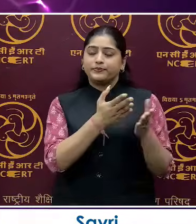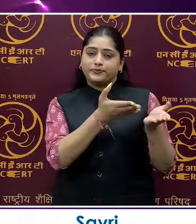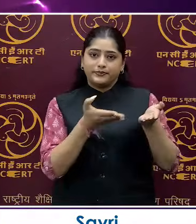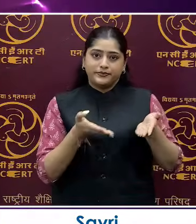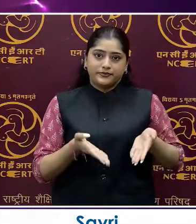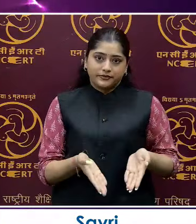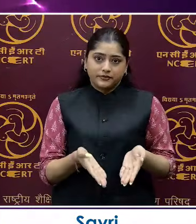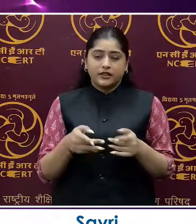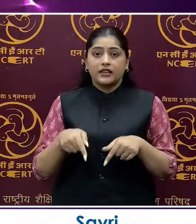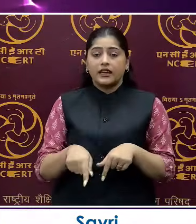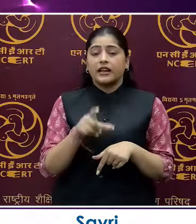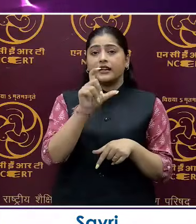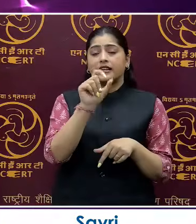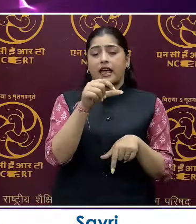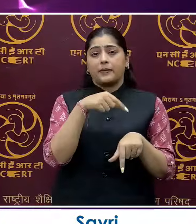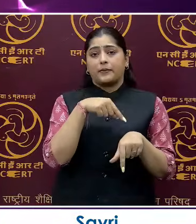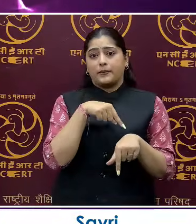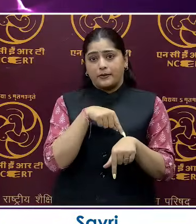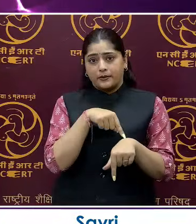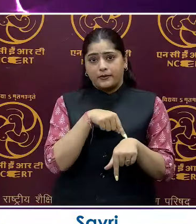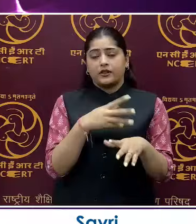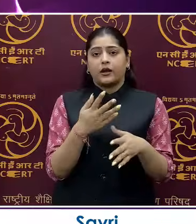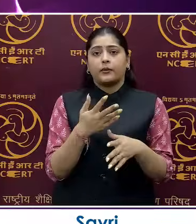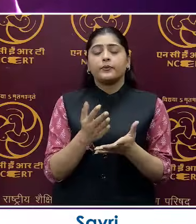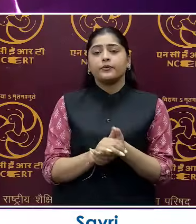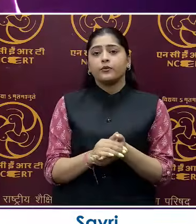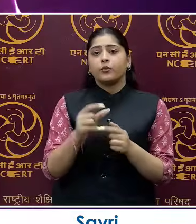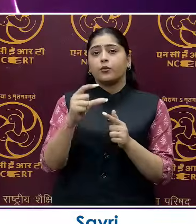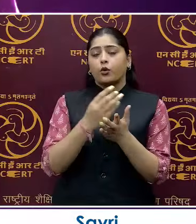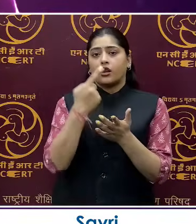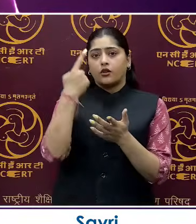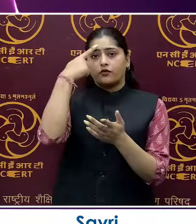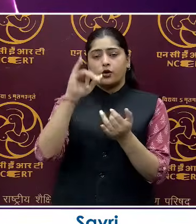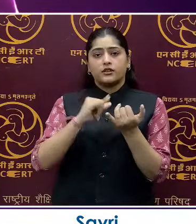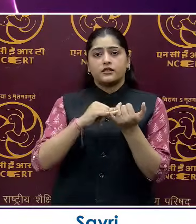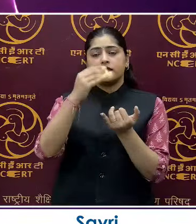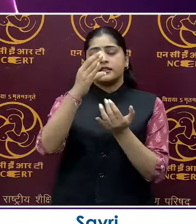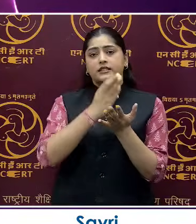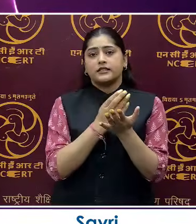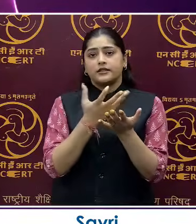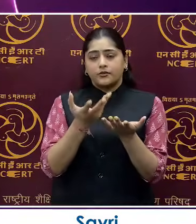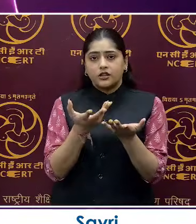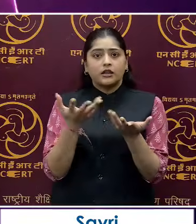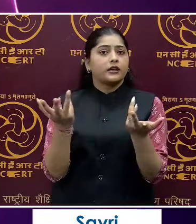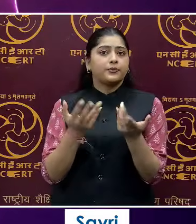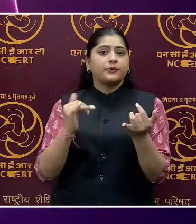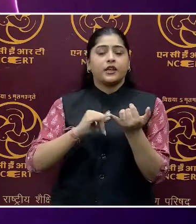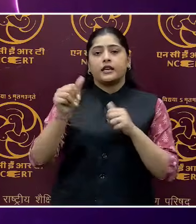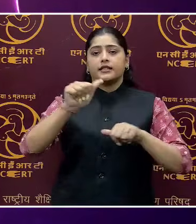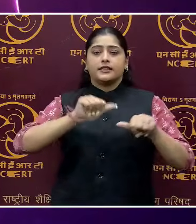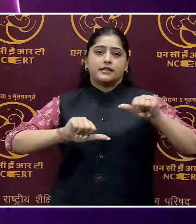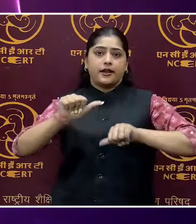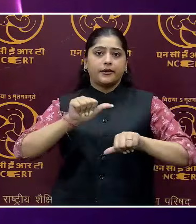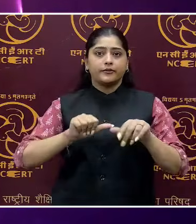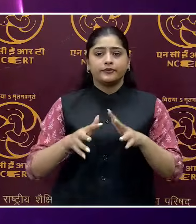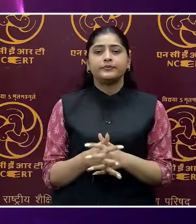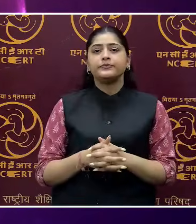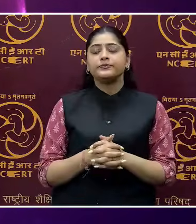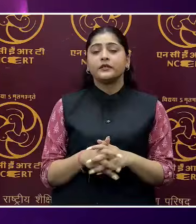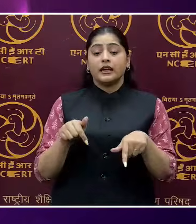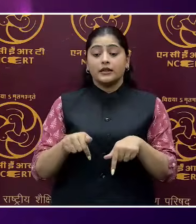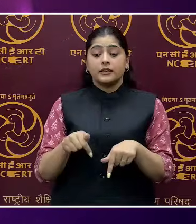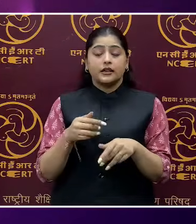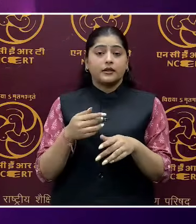to this 10 AM virtual lab session of science for class 9th. But before that, I just want to share a very